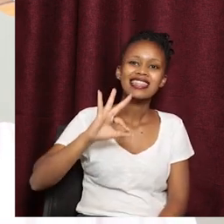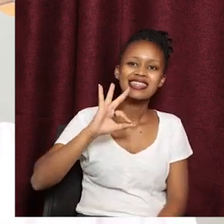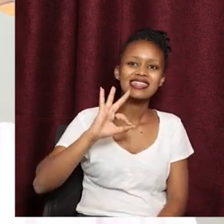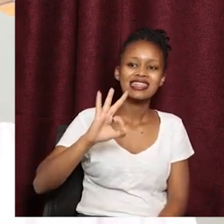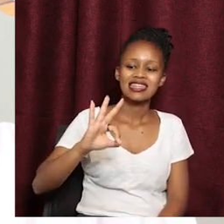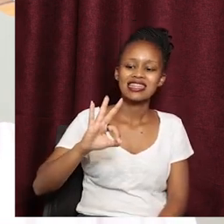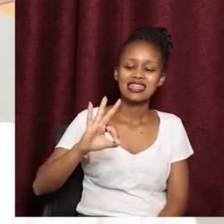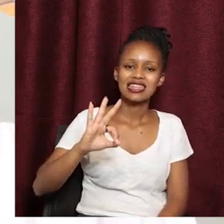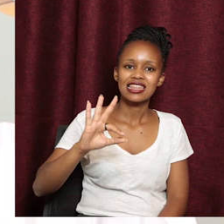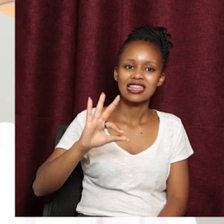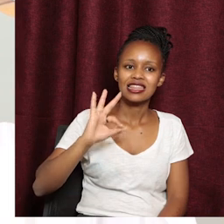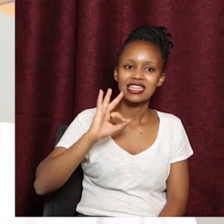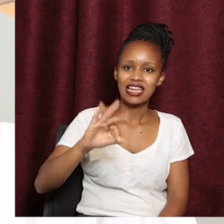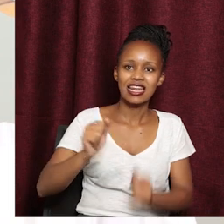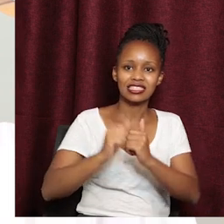million Kenya shillings.